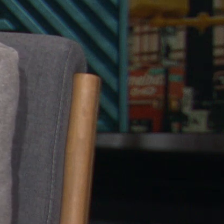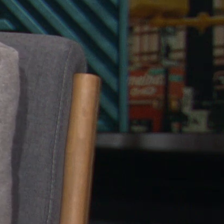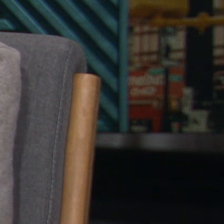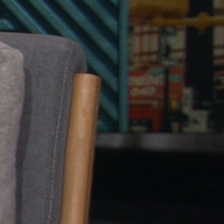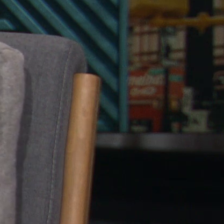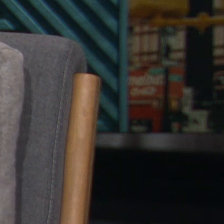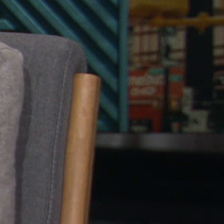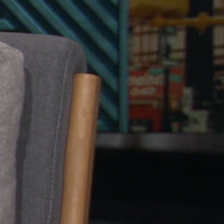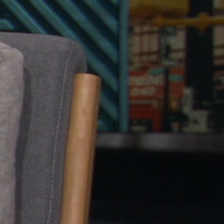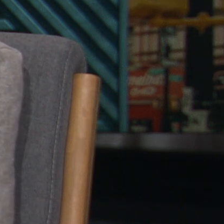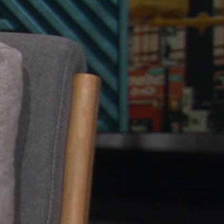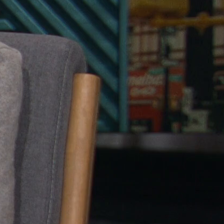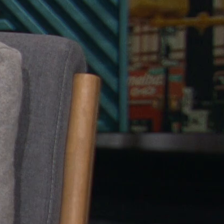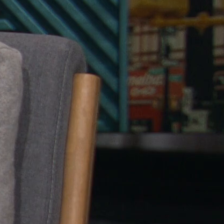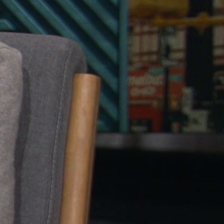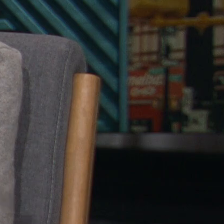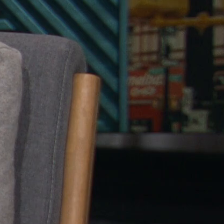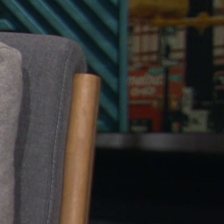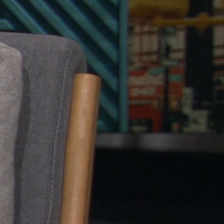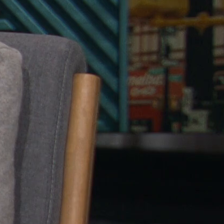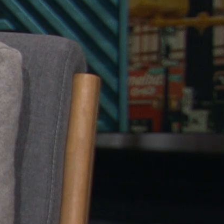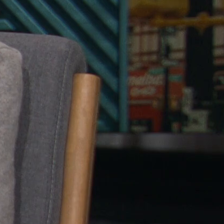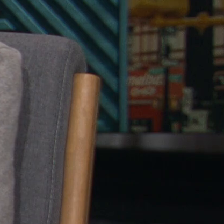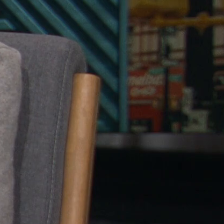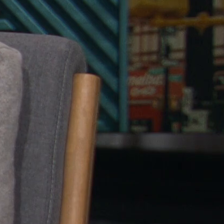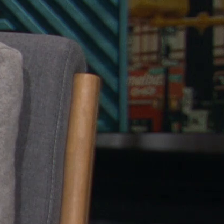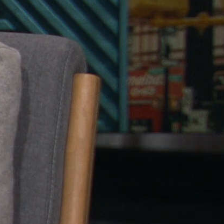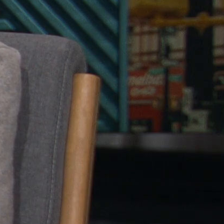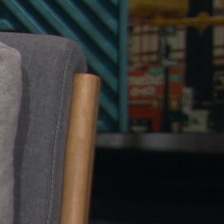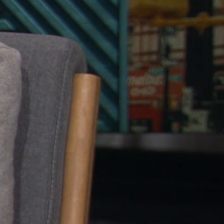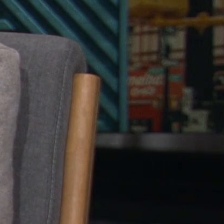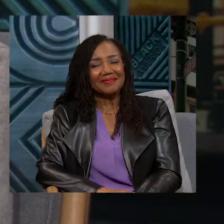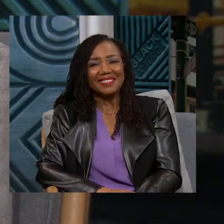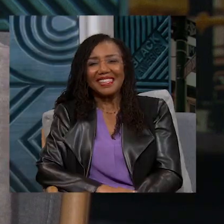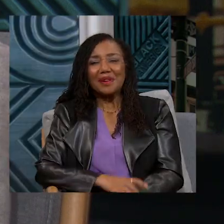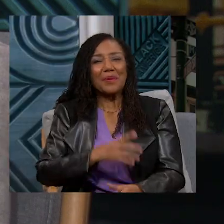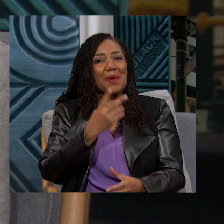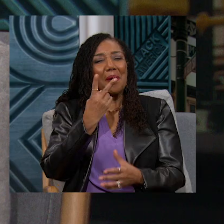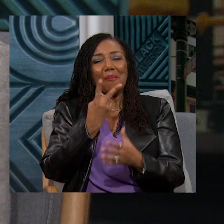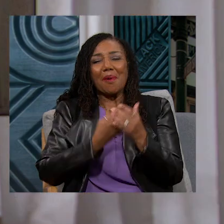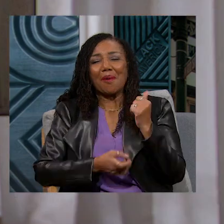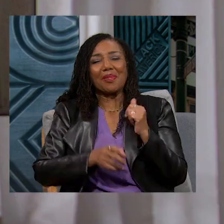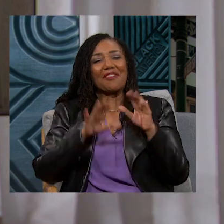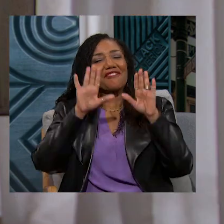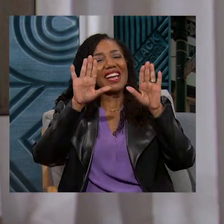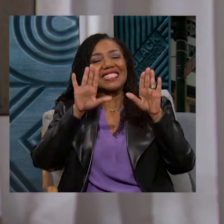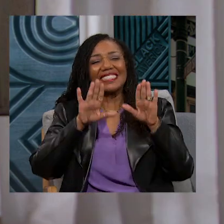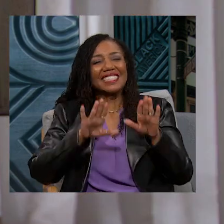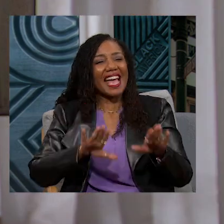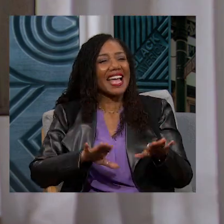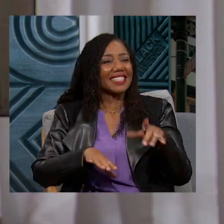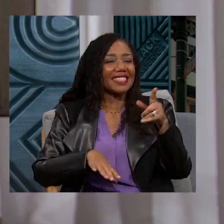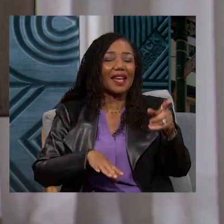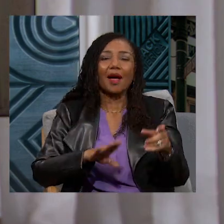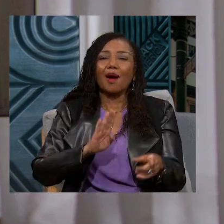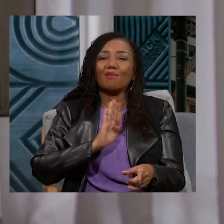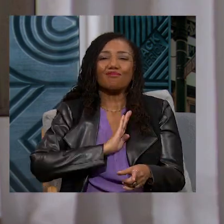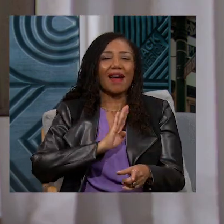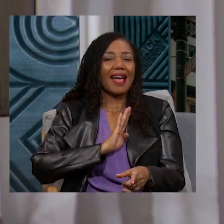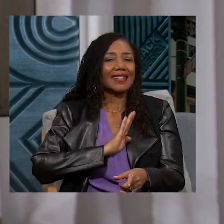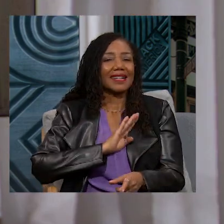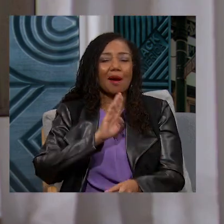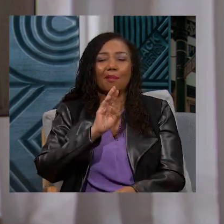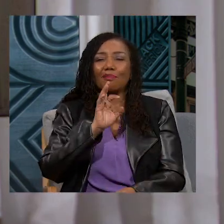Kazen-Maddox and my own personal website, but you can find everything through Up Until Now Collective. Well, you both are fantastic. You know,